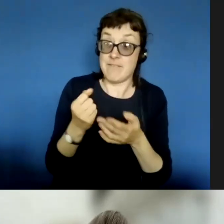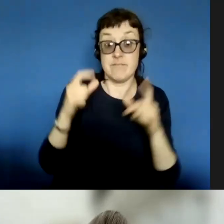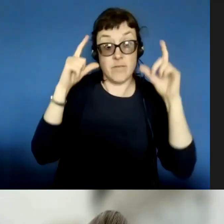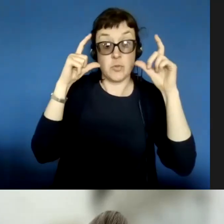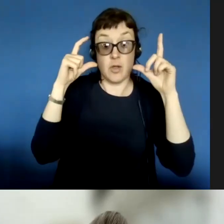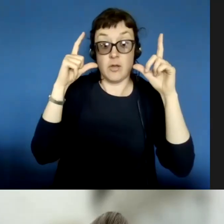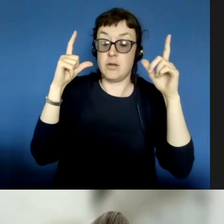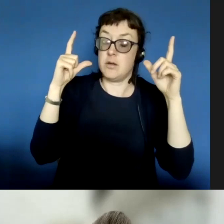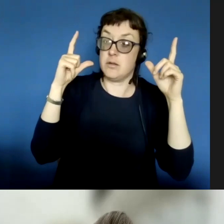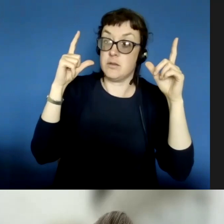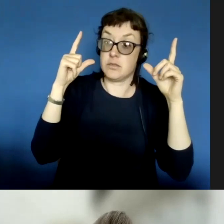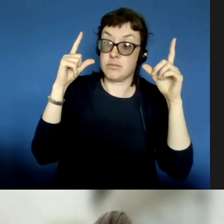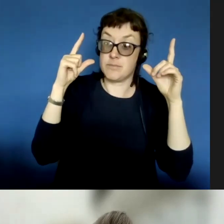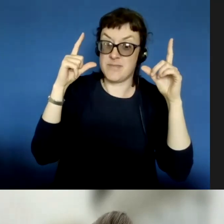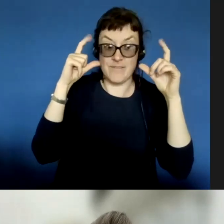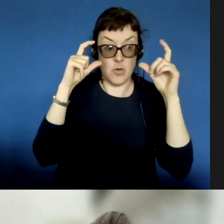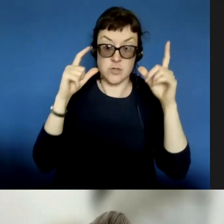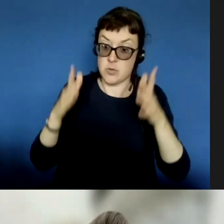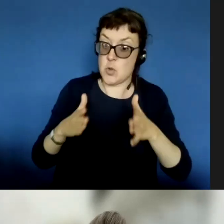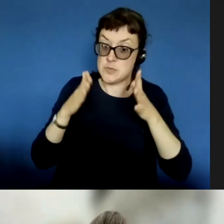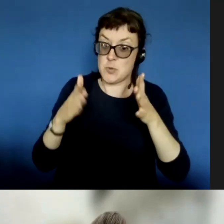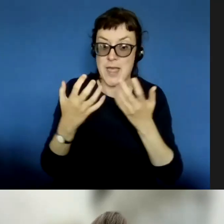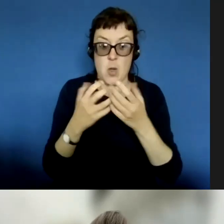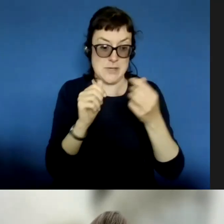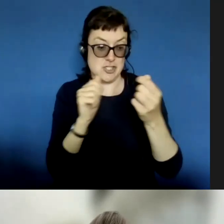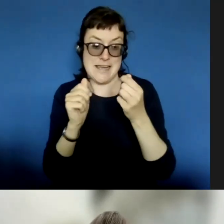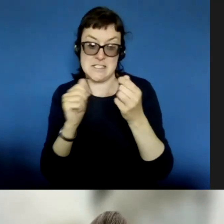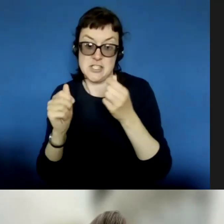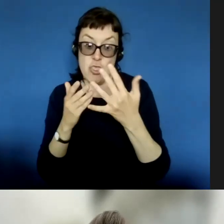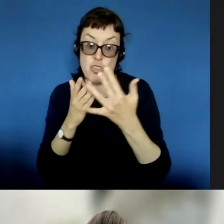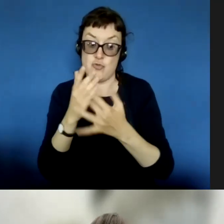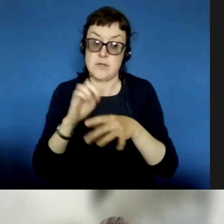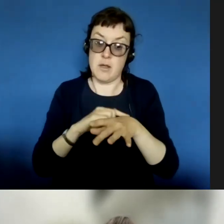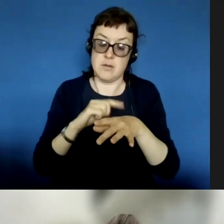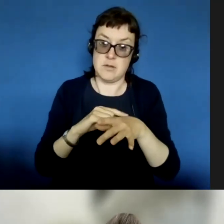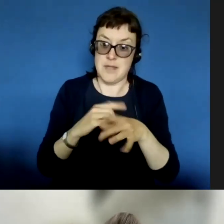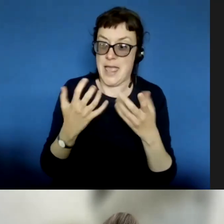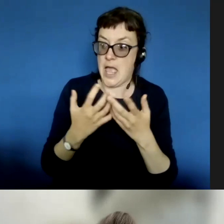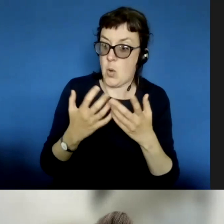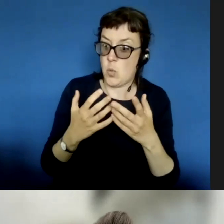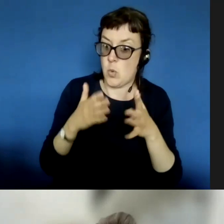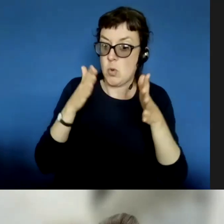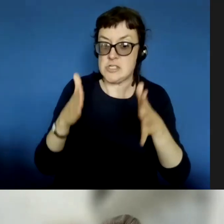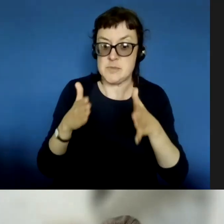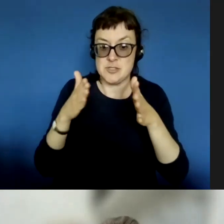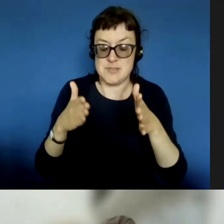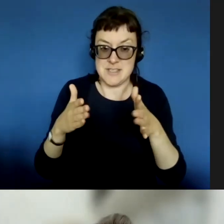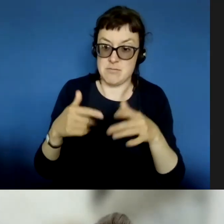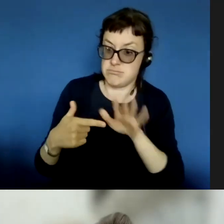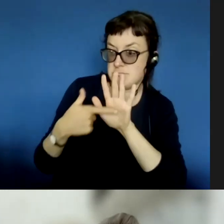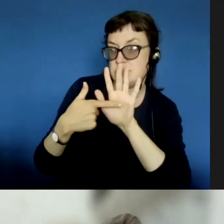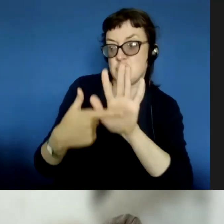of the asylum over time, and how they presented themselves to the outside world